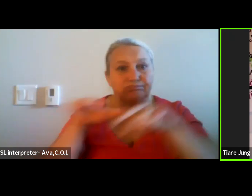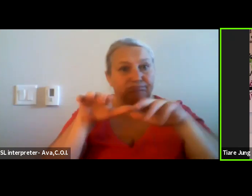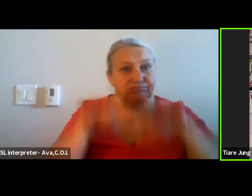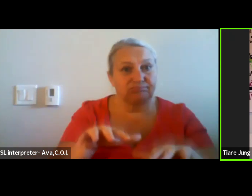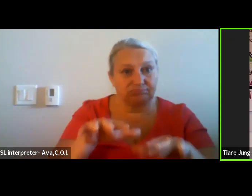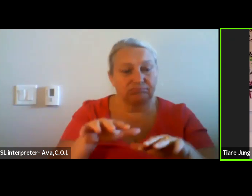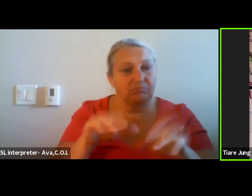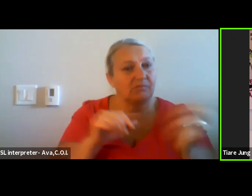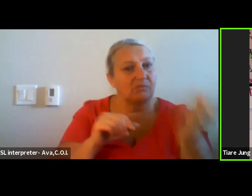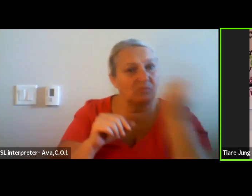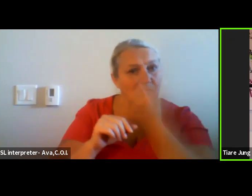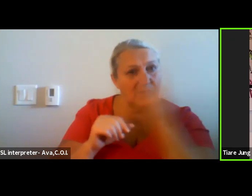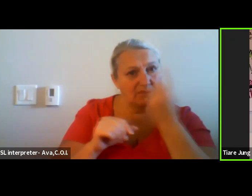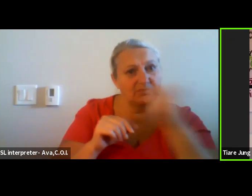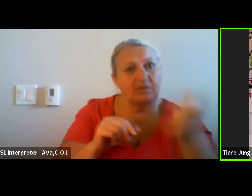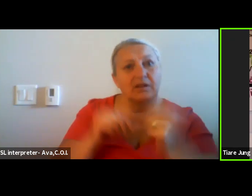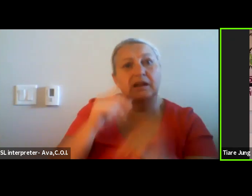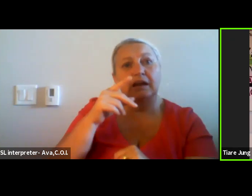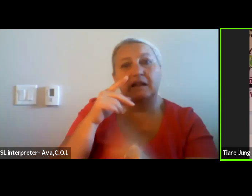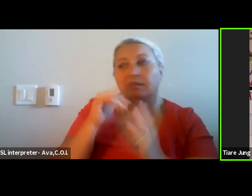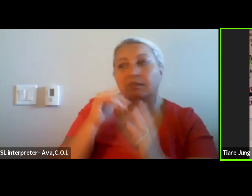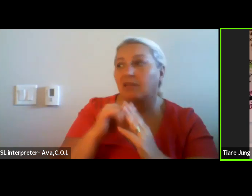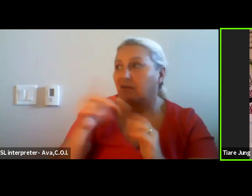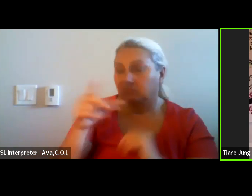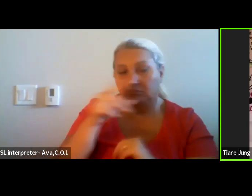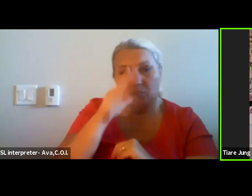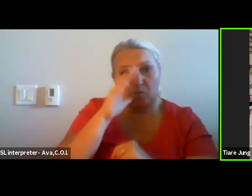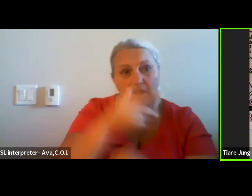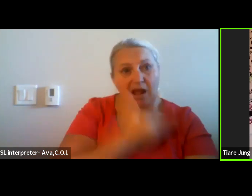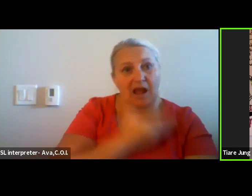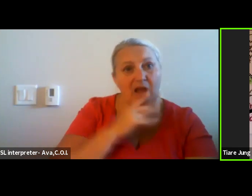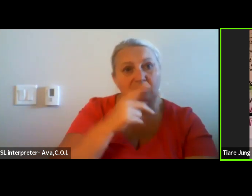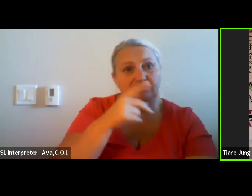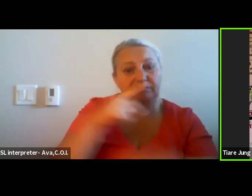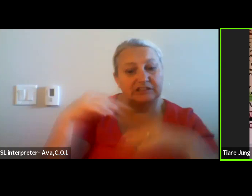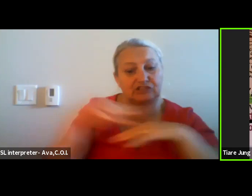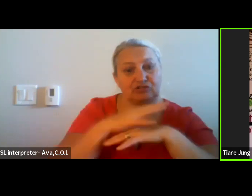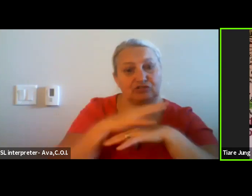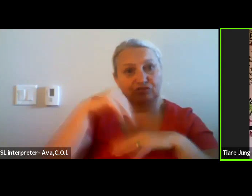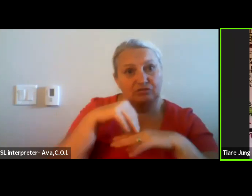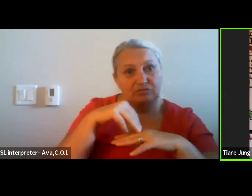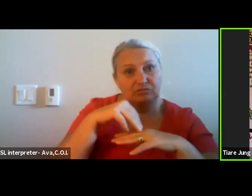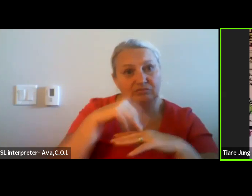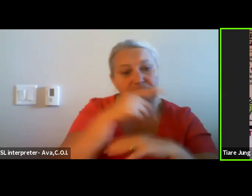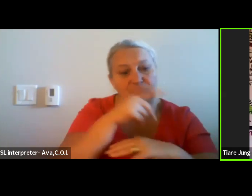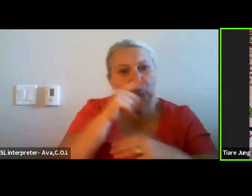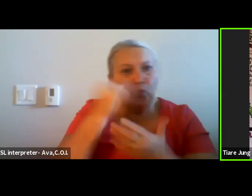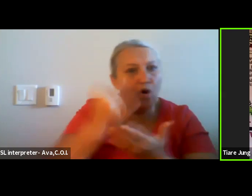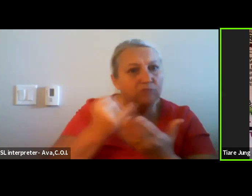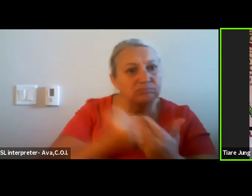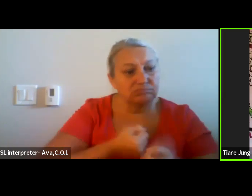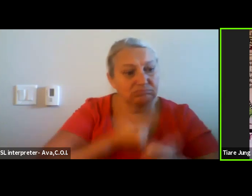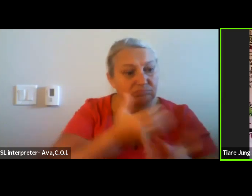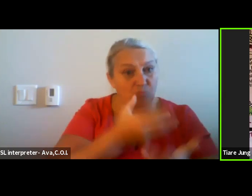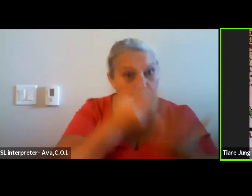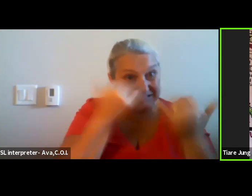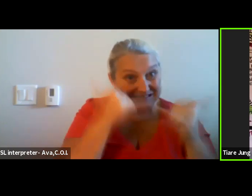to the drives of the settlers to move on? And the question, where do we start?